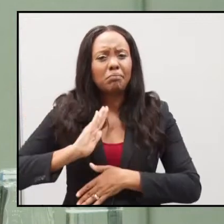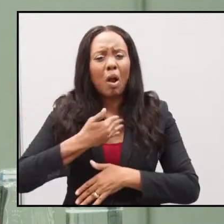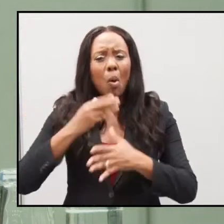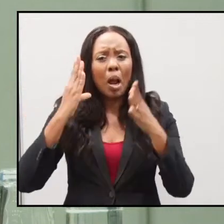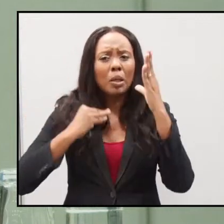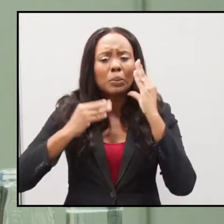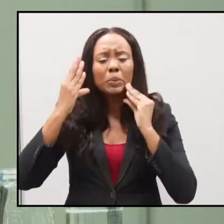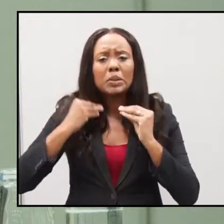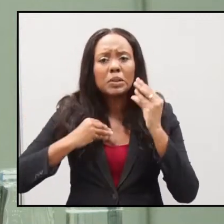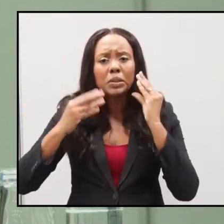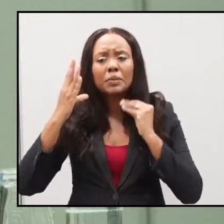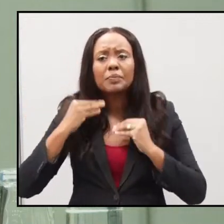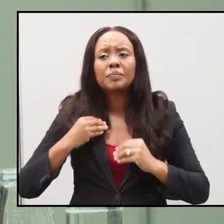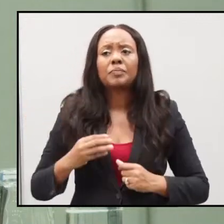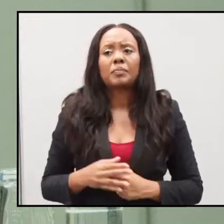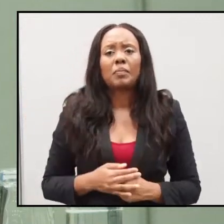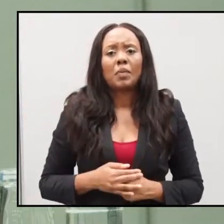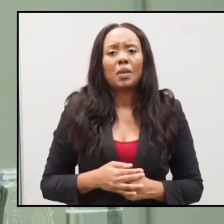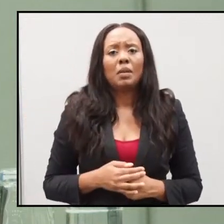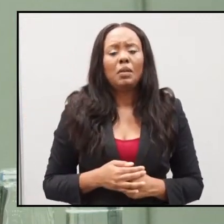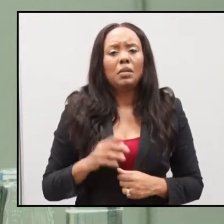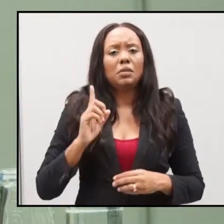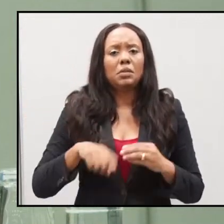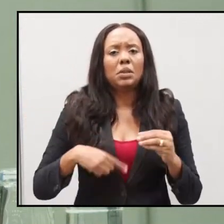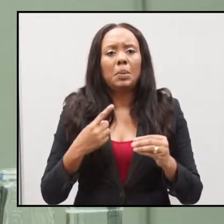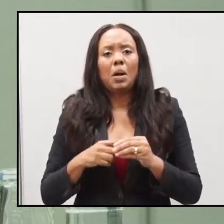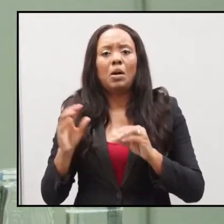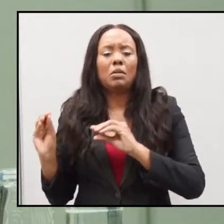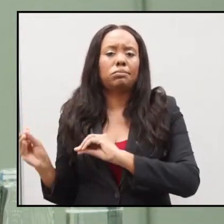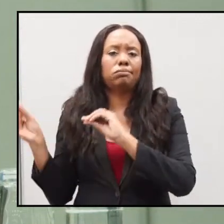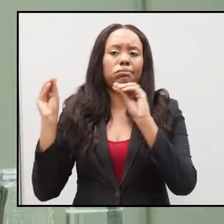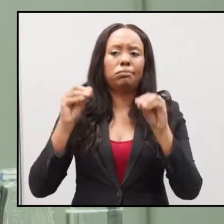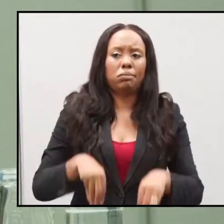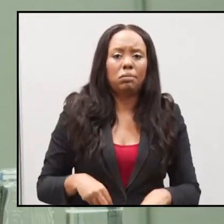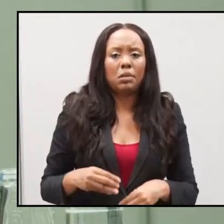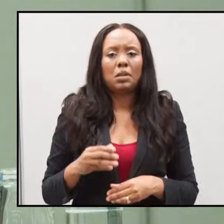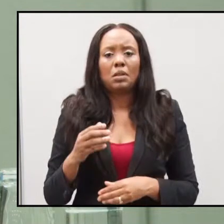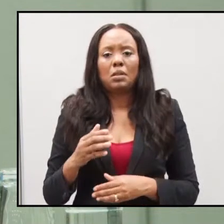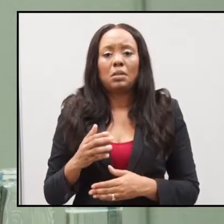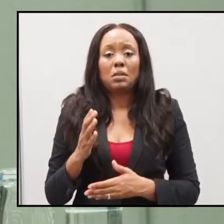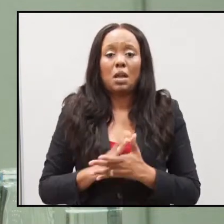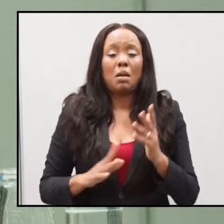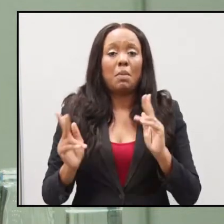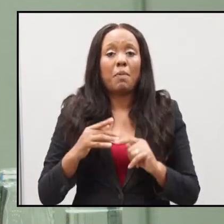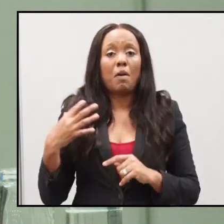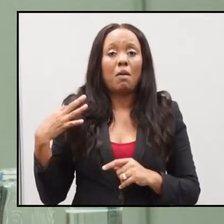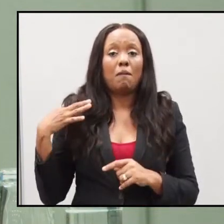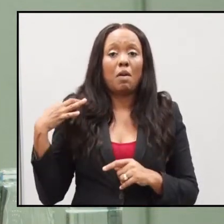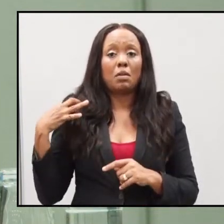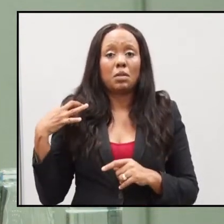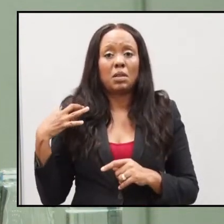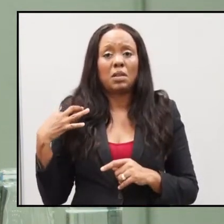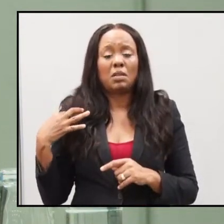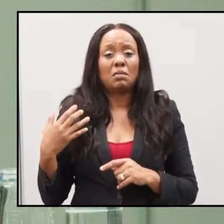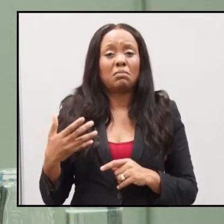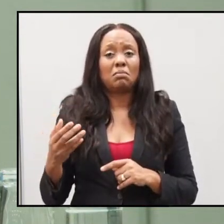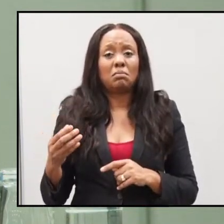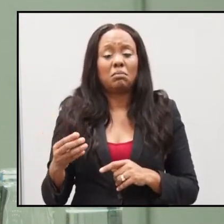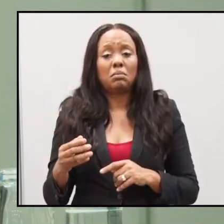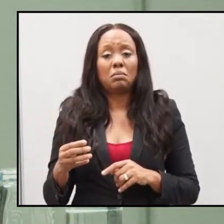as a result of the many migrations, both forced or voluntary, throughout the world and throughout